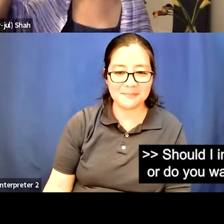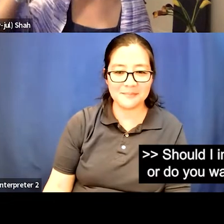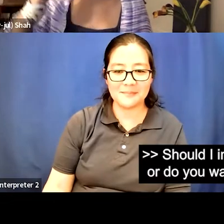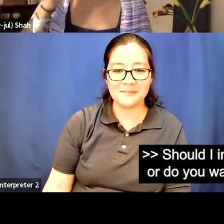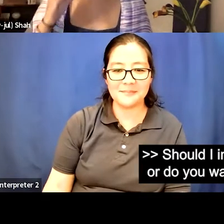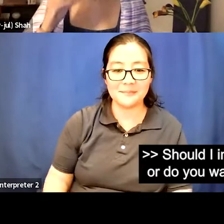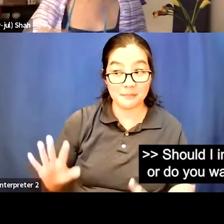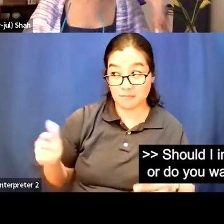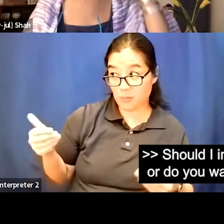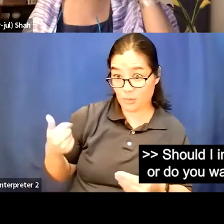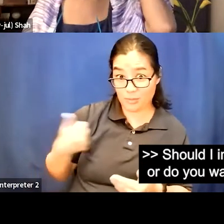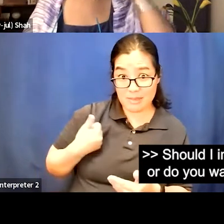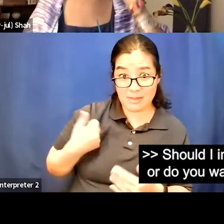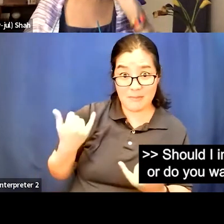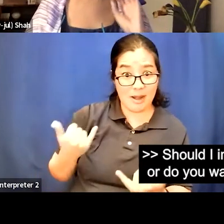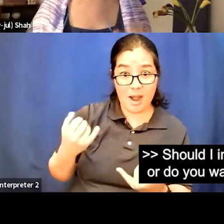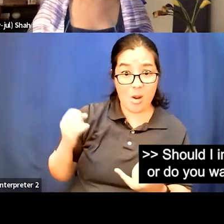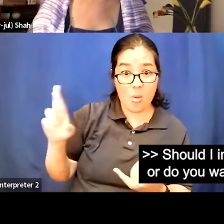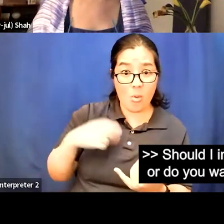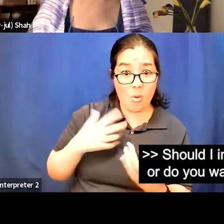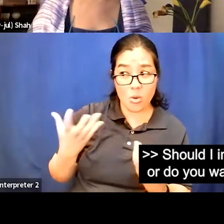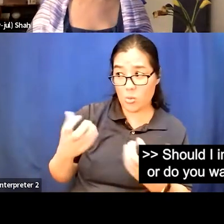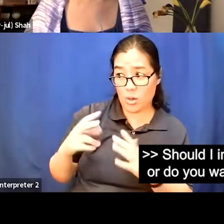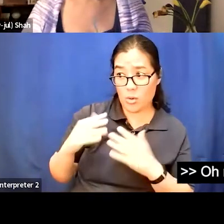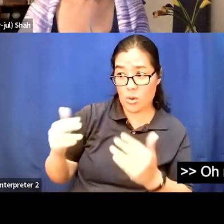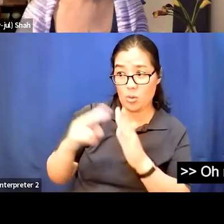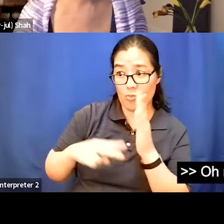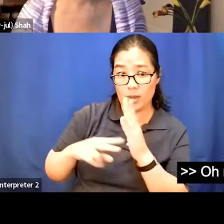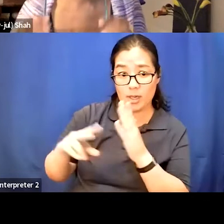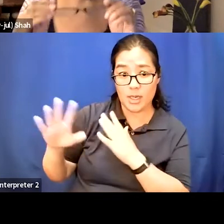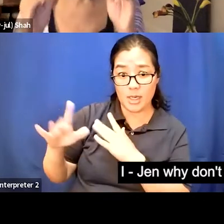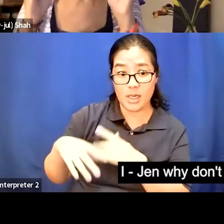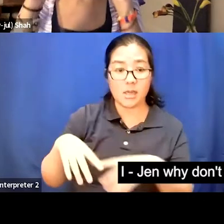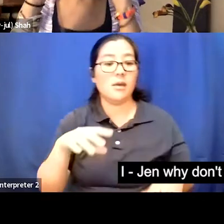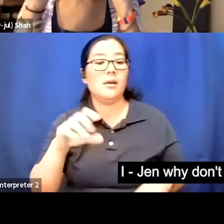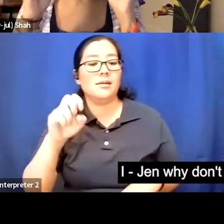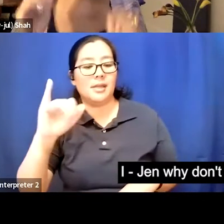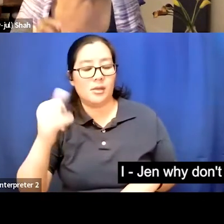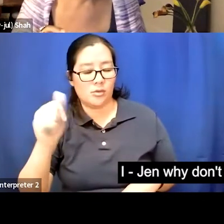Should I introduce myself now, or do you want to do your reading, Sejal? Oh my goodness.